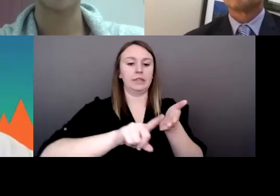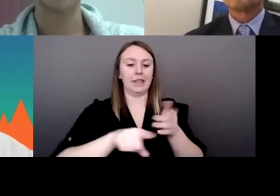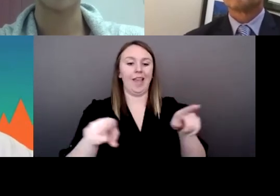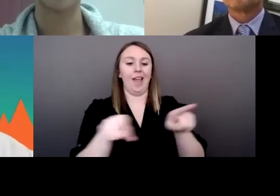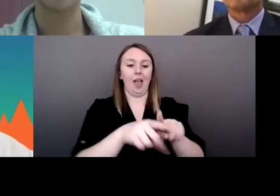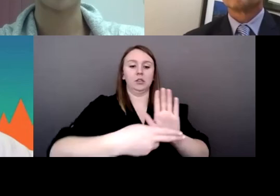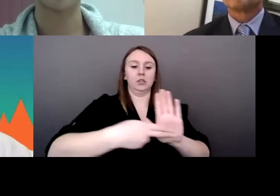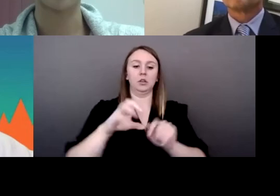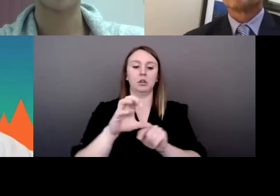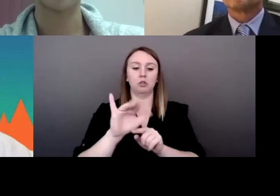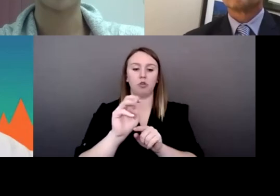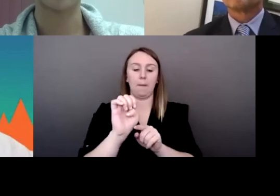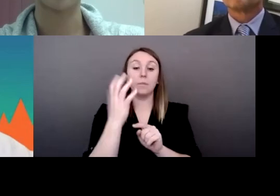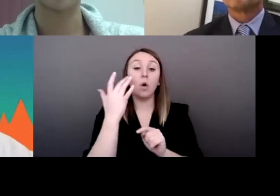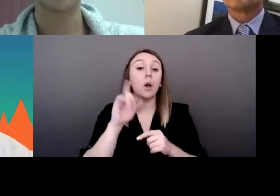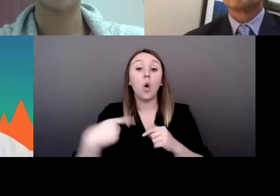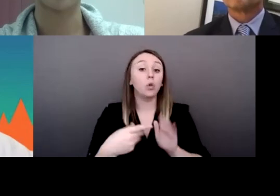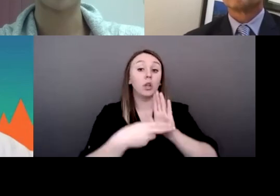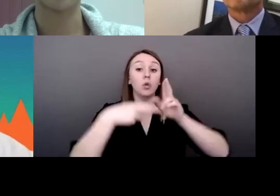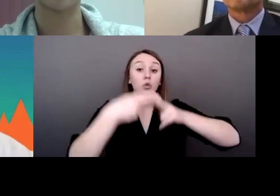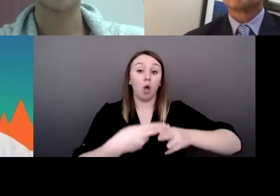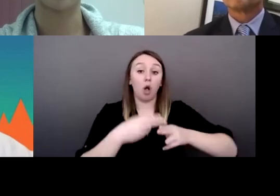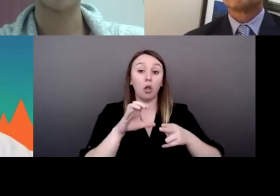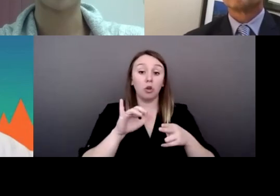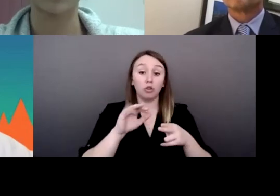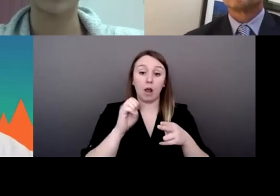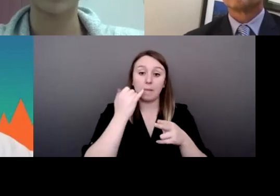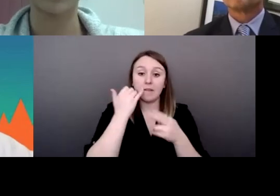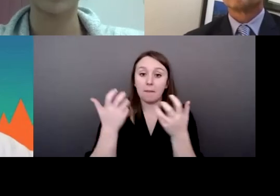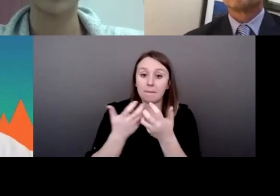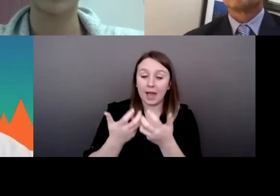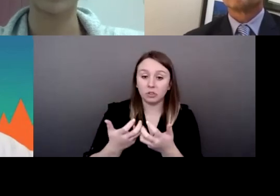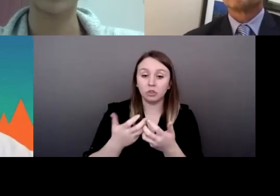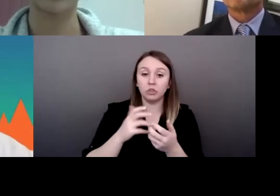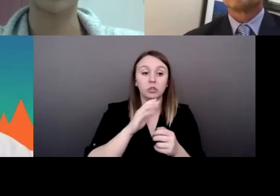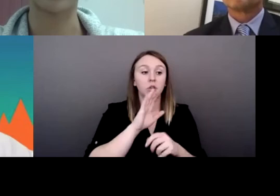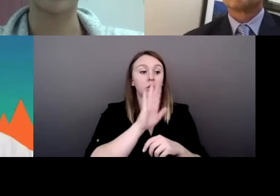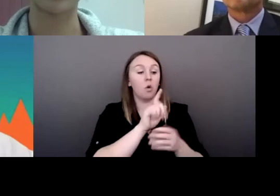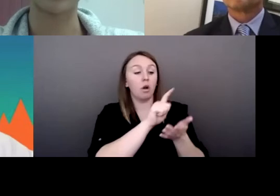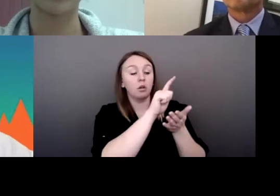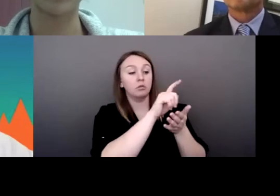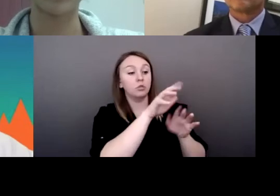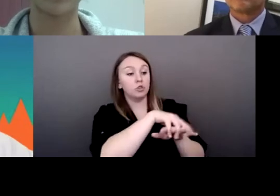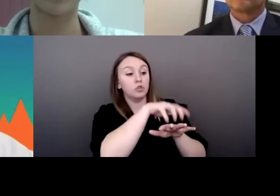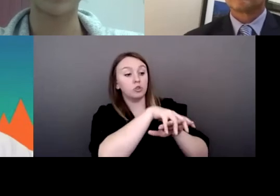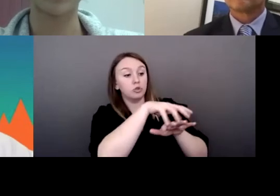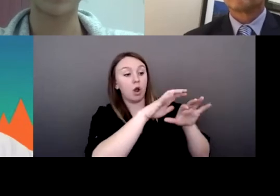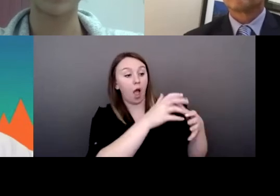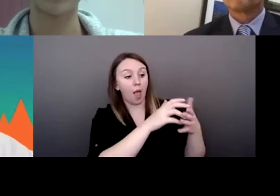only be called a crime if it matches up with your codes within your tribal law, or your tribal, whatever your